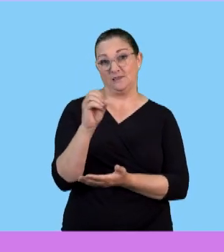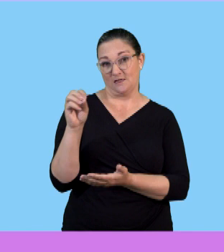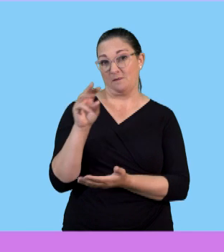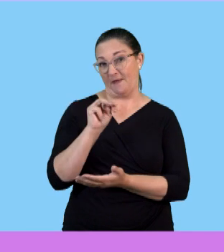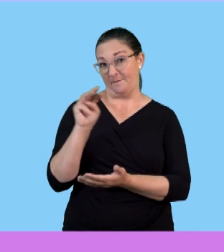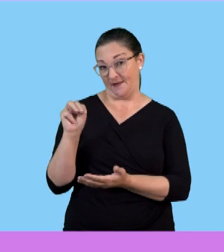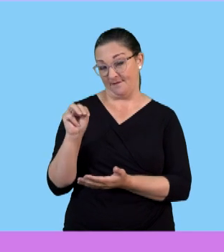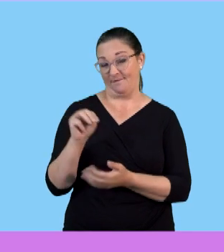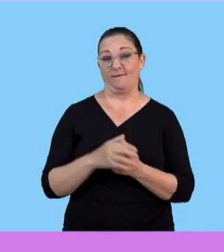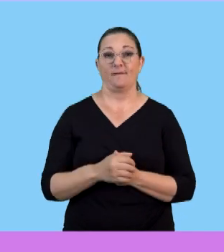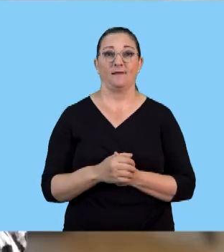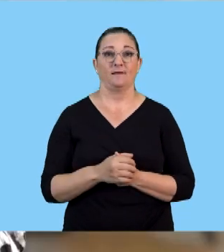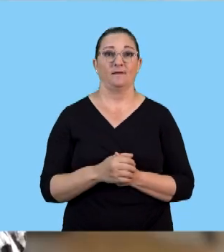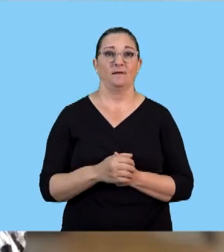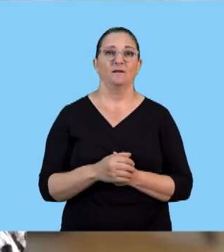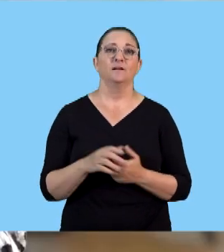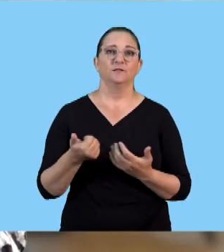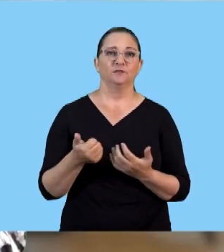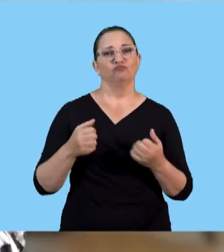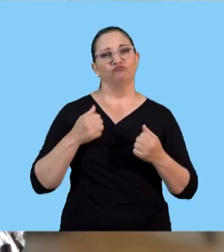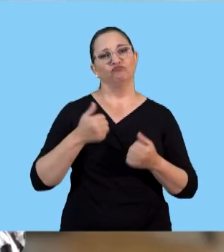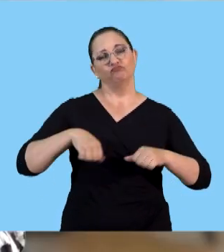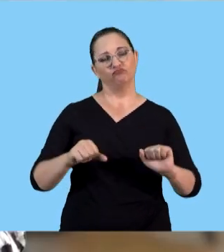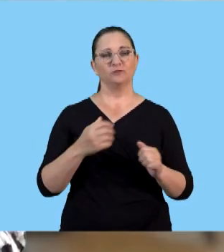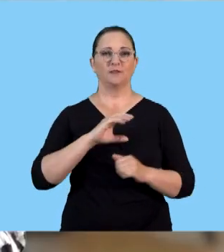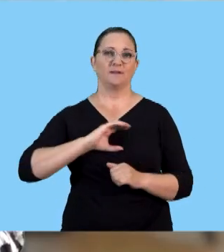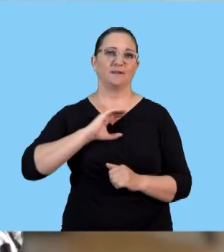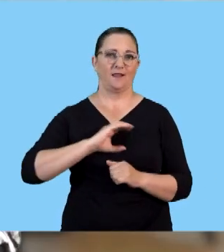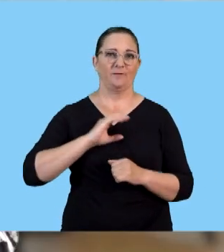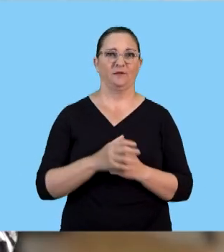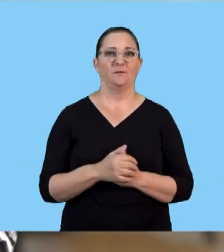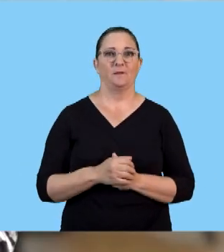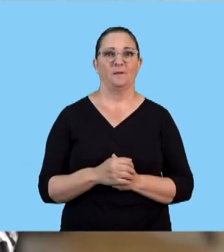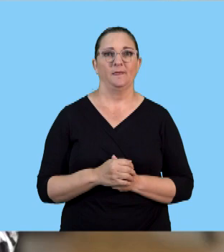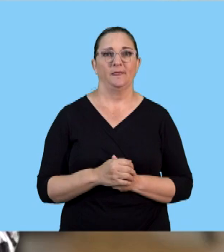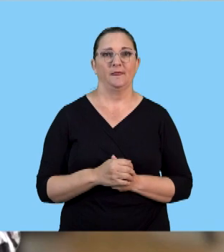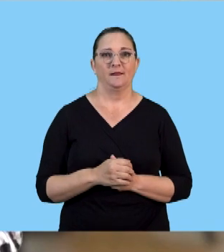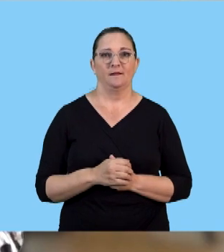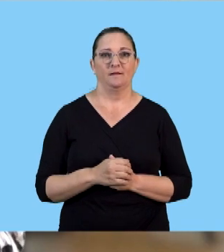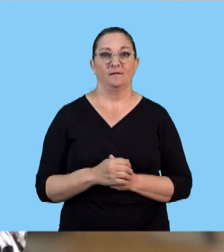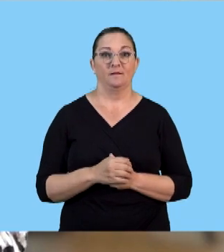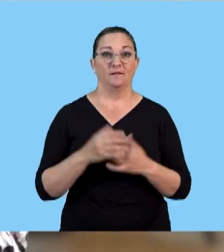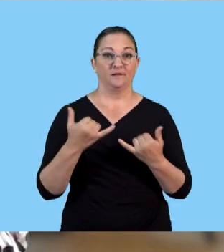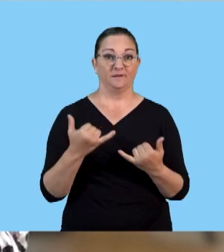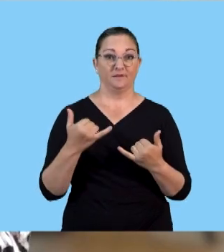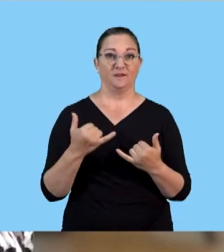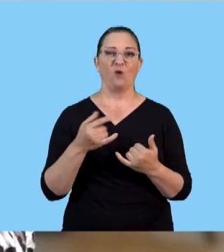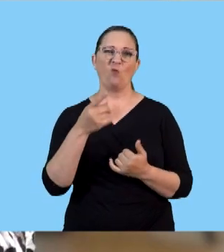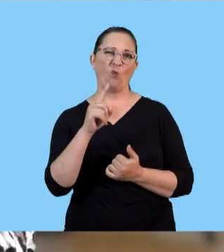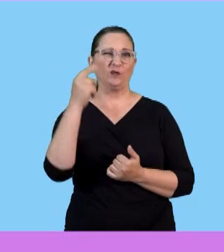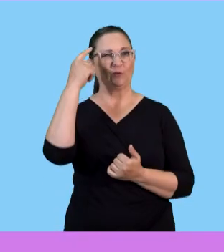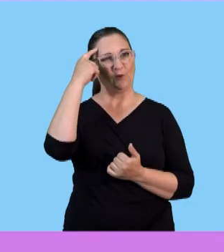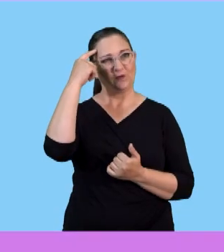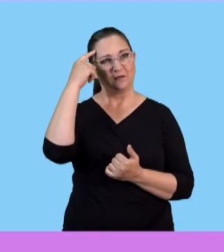600 millimeters, so that you can sit comfortably. Sorry for that. So what will its length